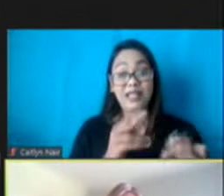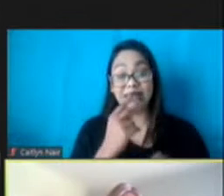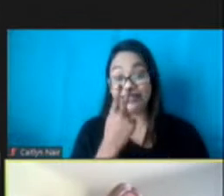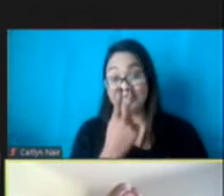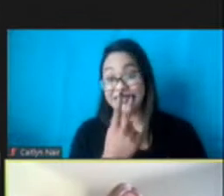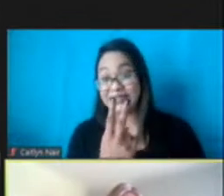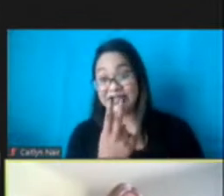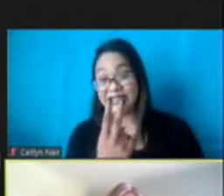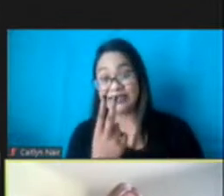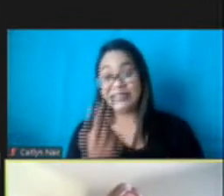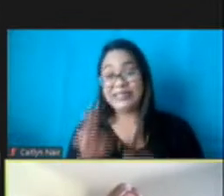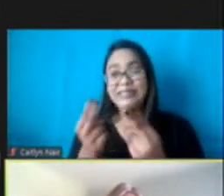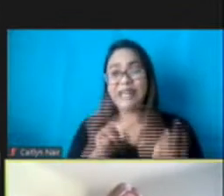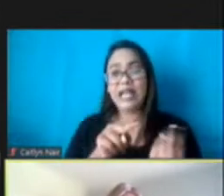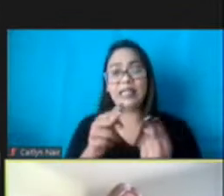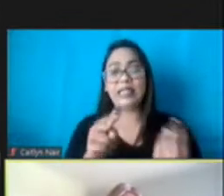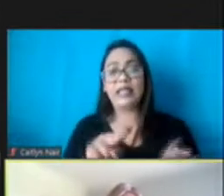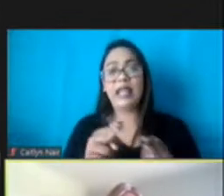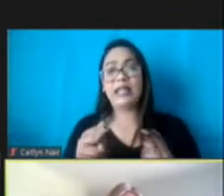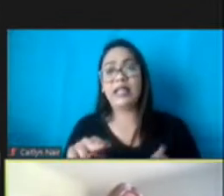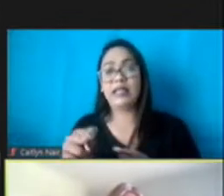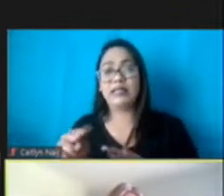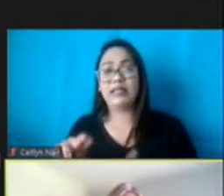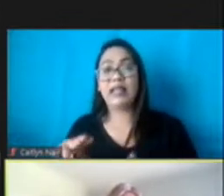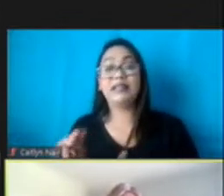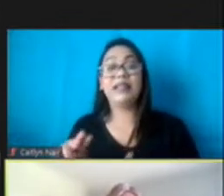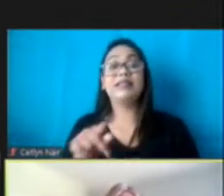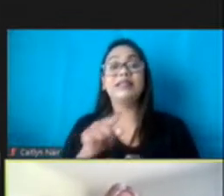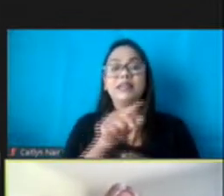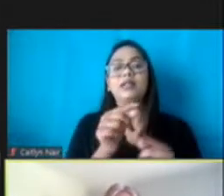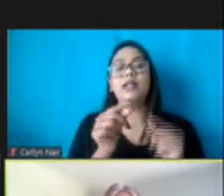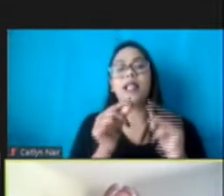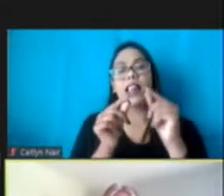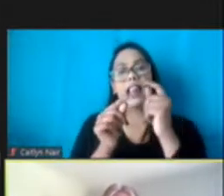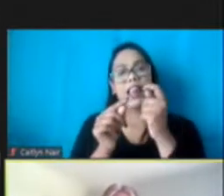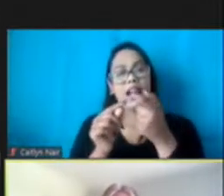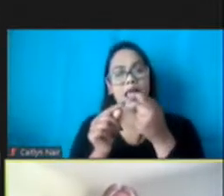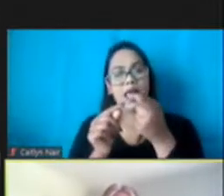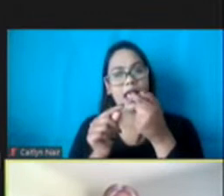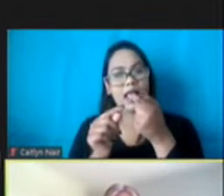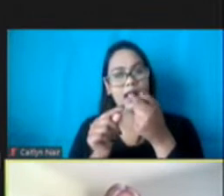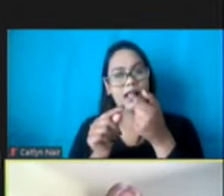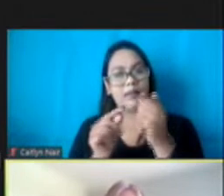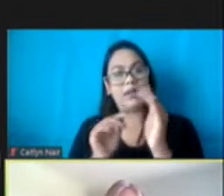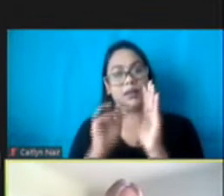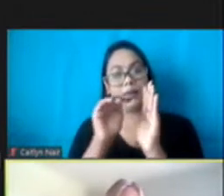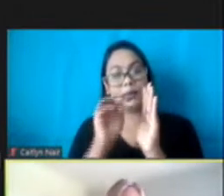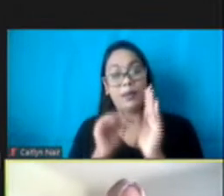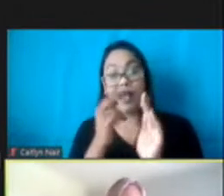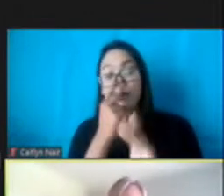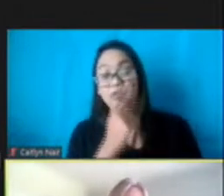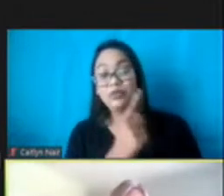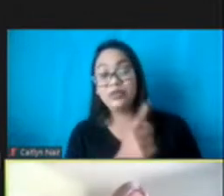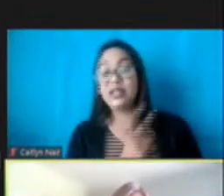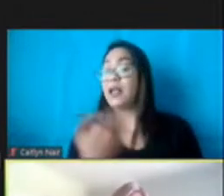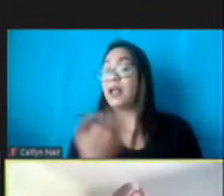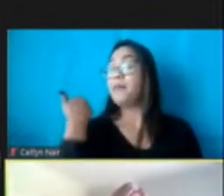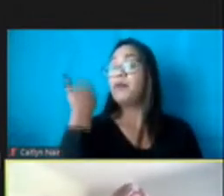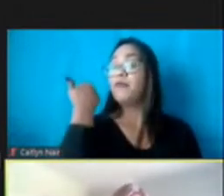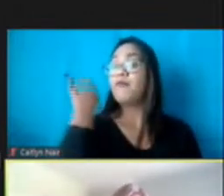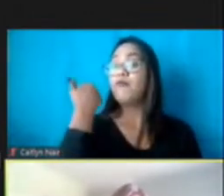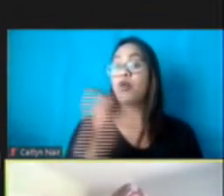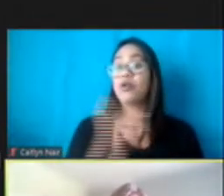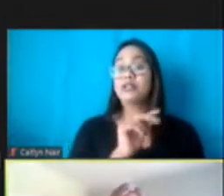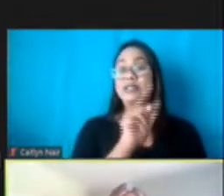see slight increase in deaths nationally. But once again, this level is very much lower even than the baseline period